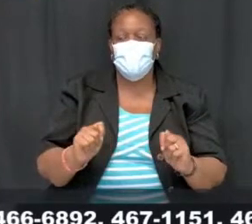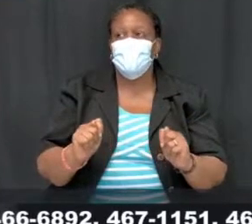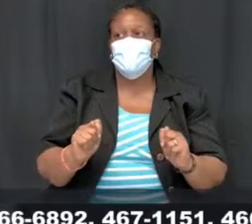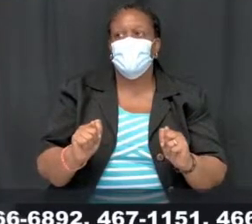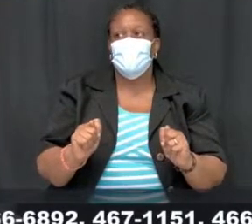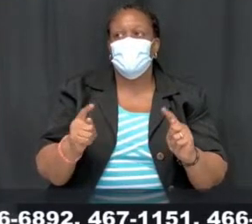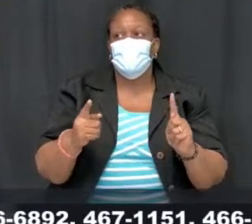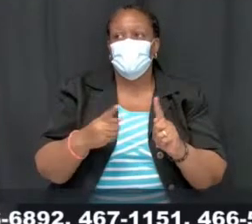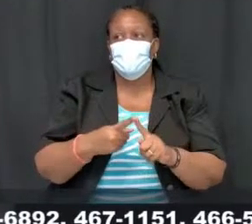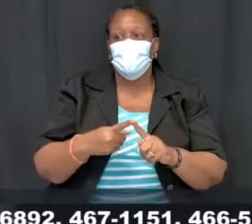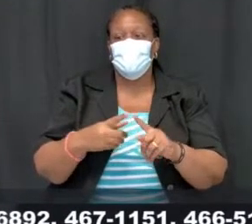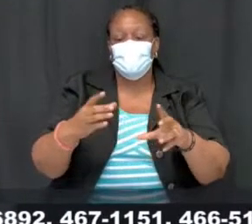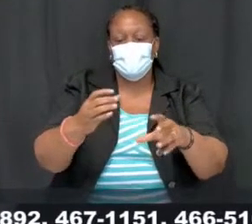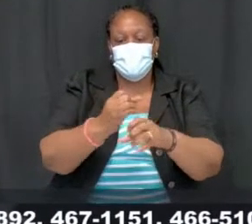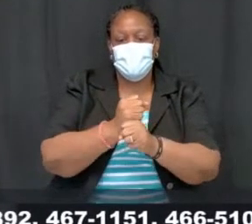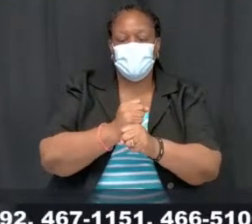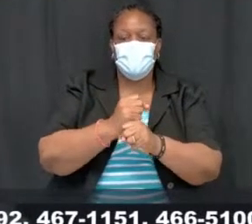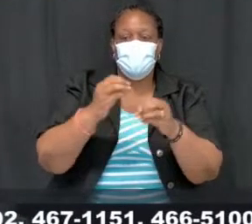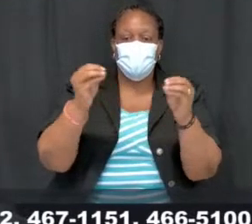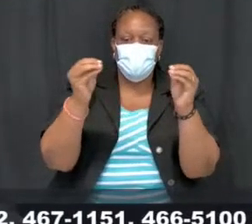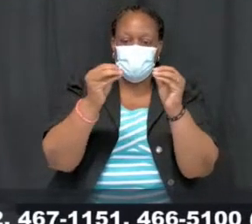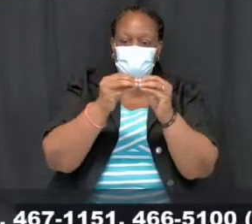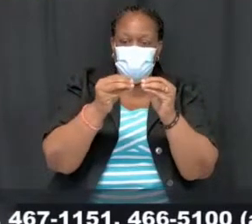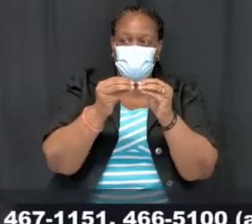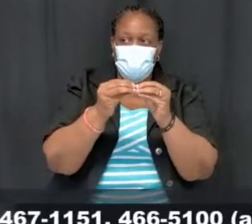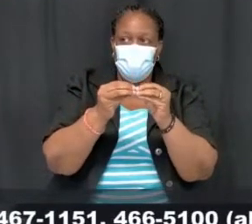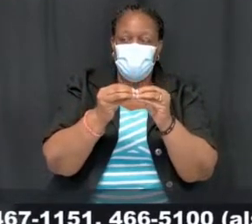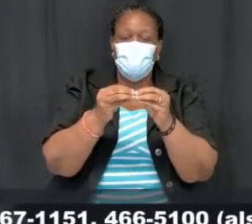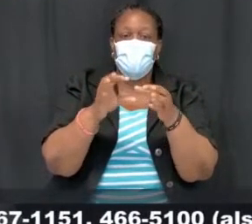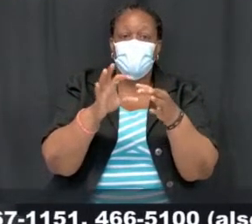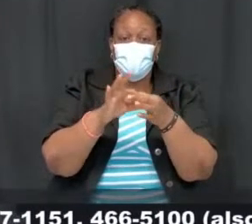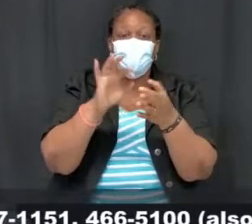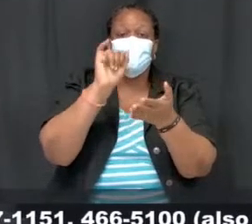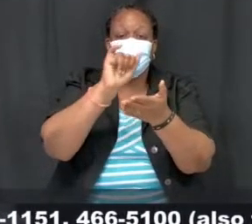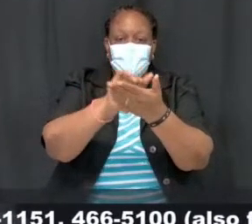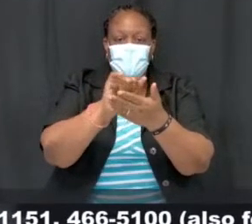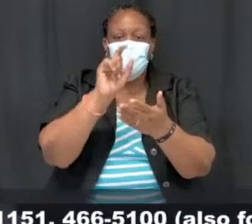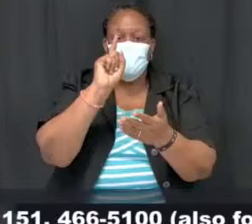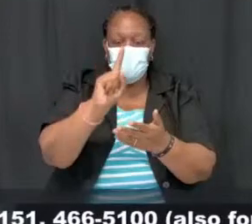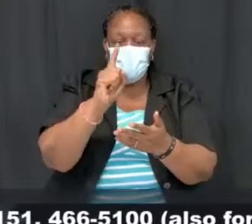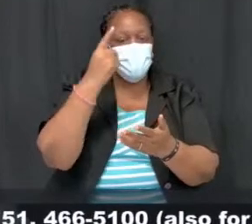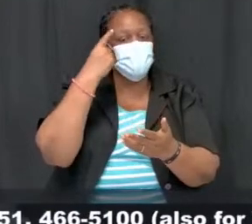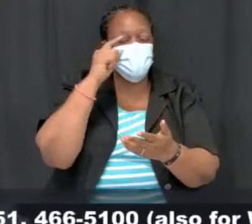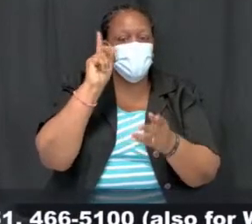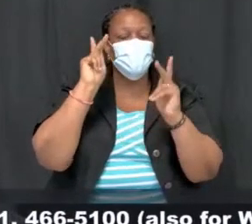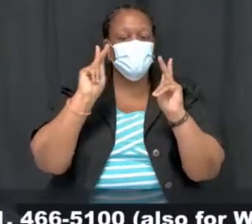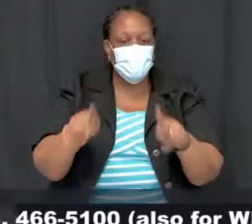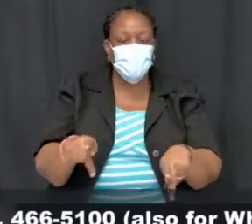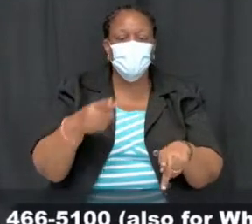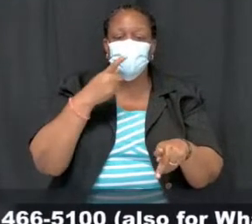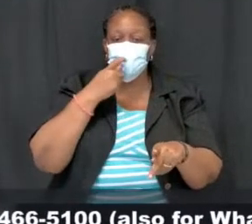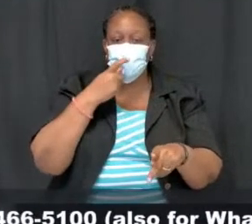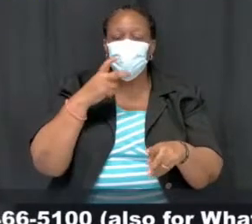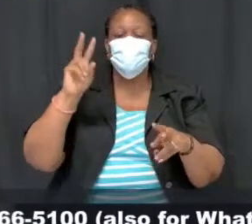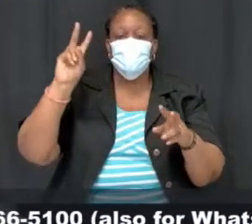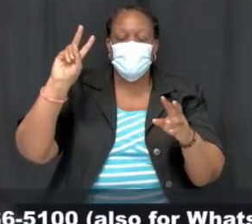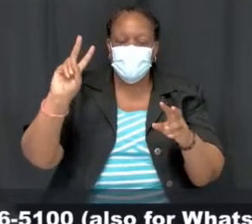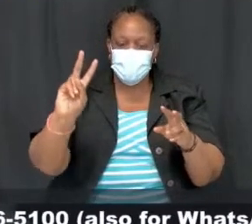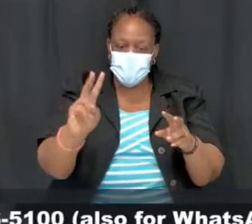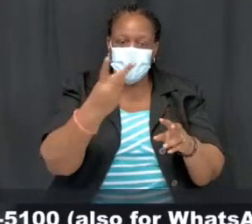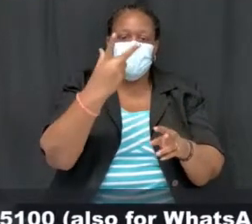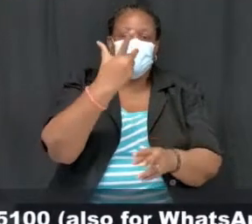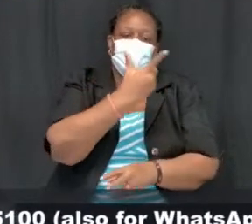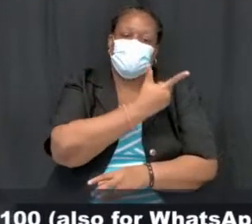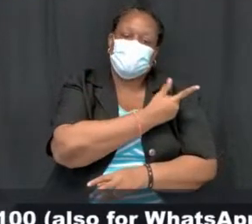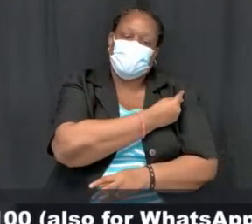very best to secure additional doses of the AstraZeneca Oxford vaccine to be able to provide them